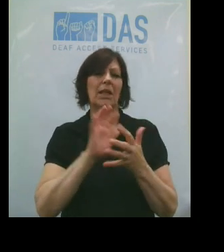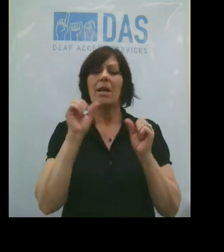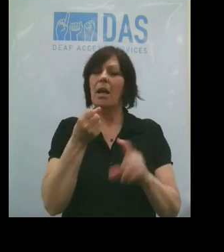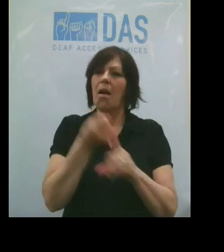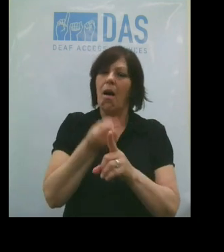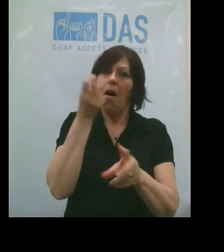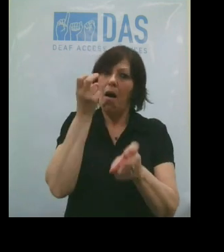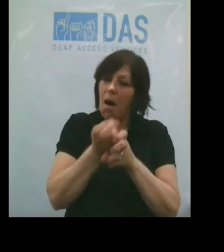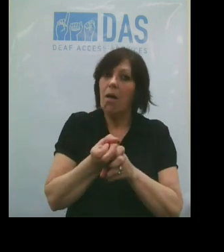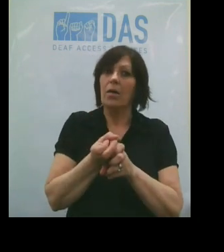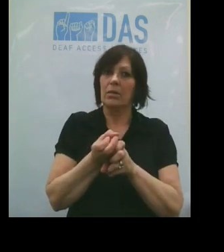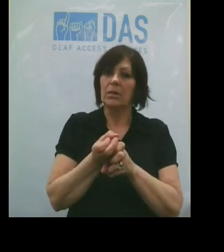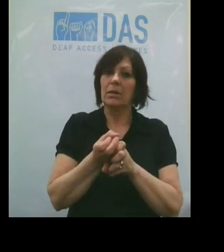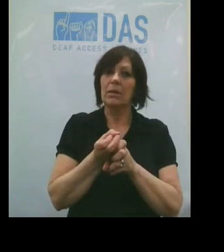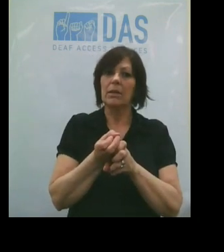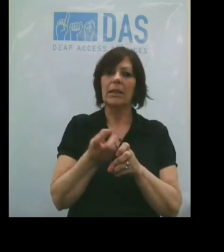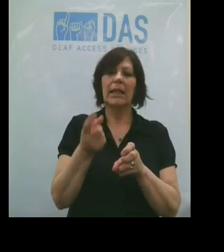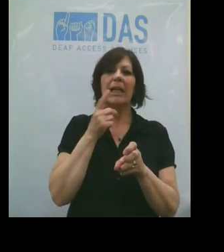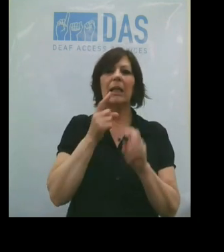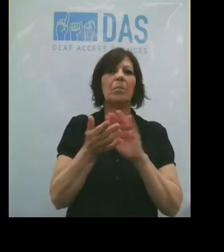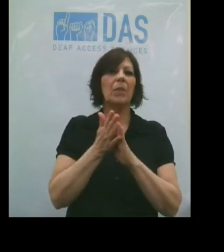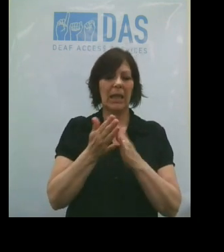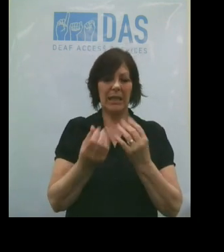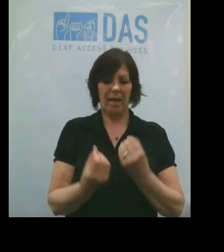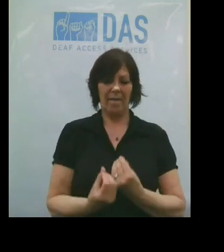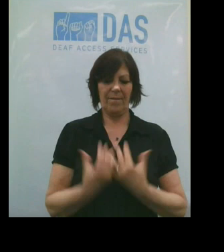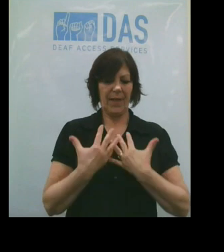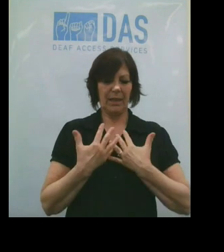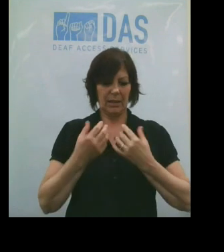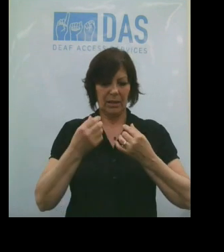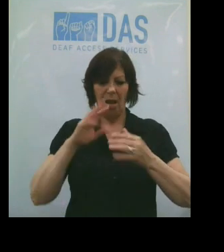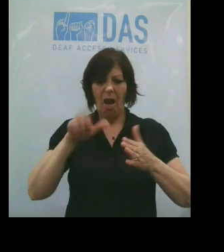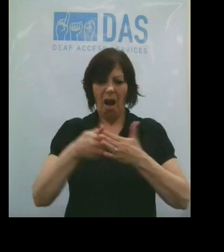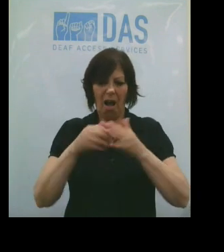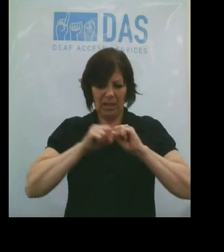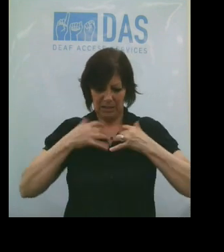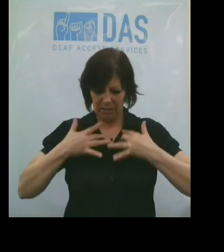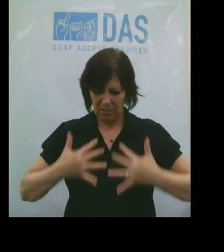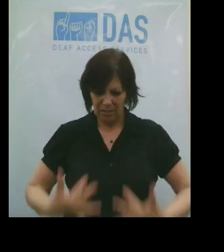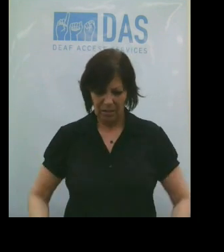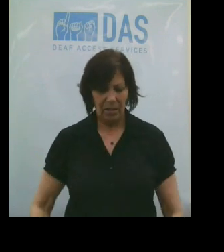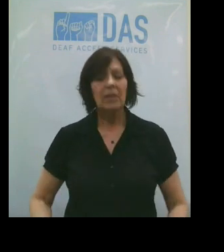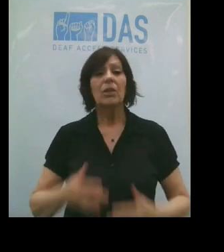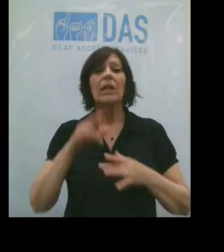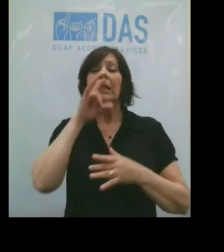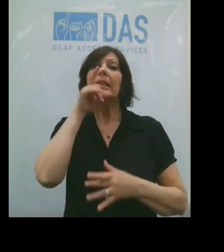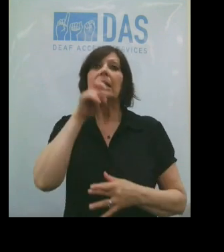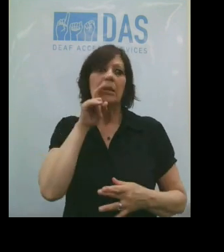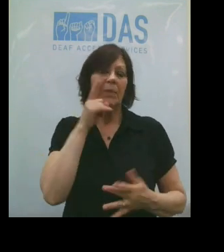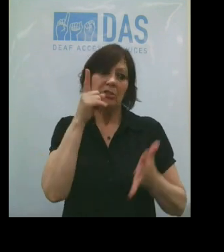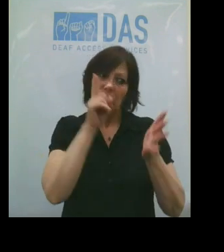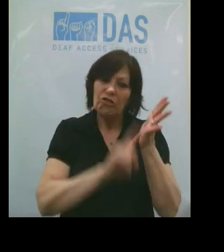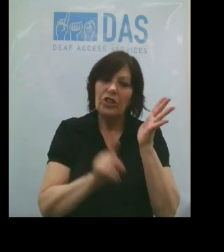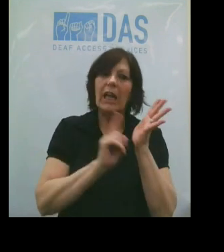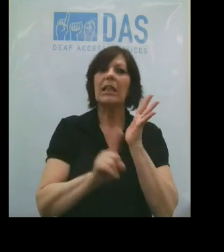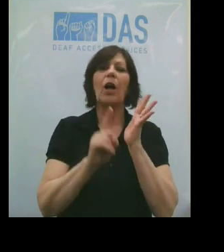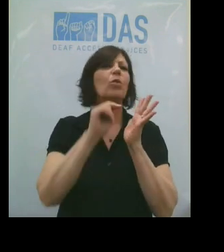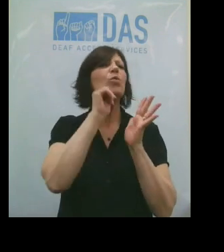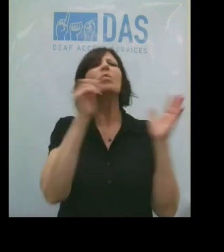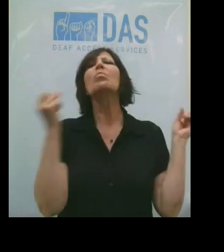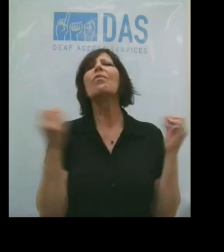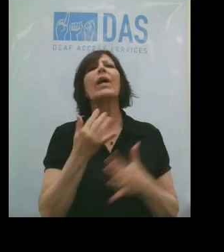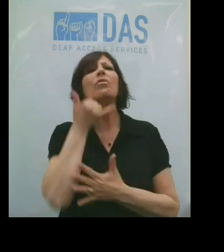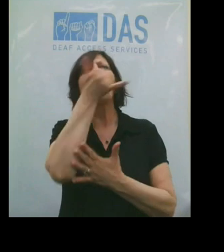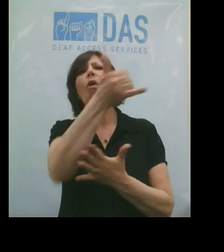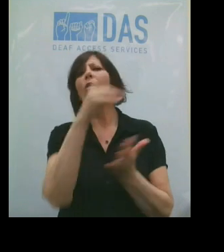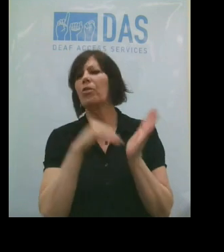very hard. It ends up being a multi-system organ failure, and so kids really need to be evaluated. So again, don't be afraid to